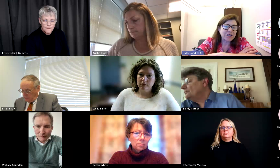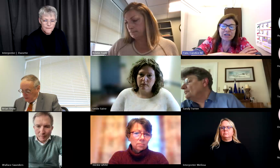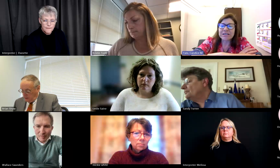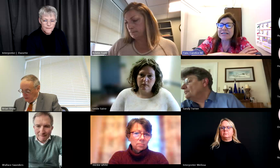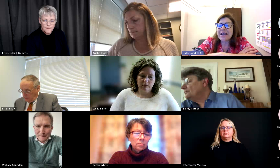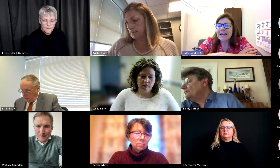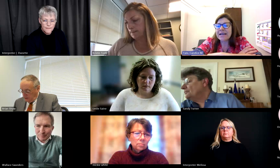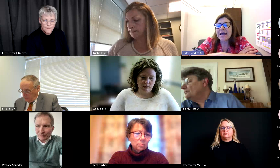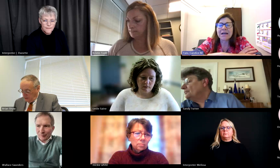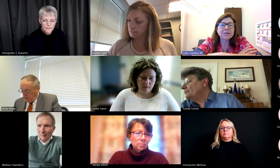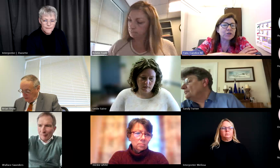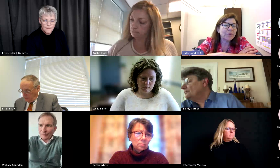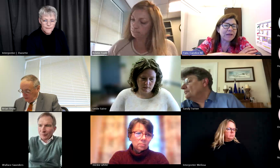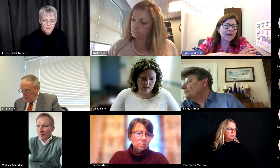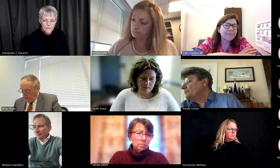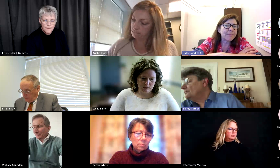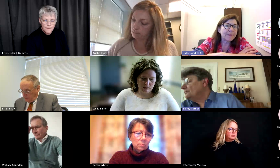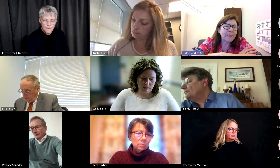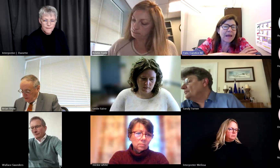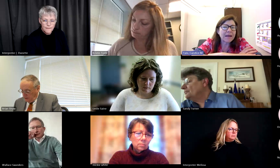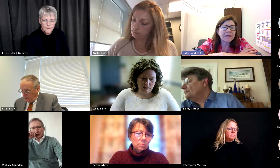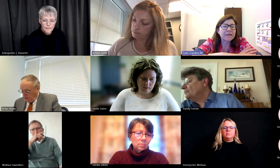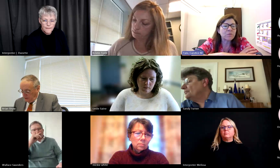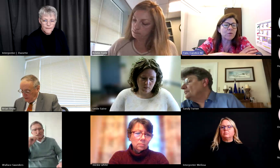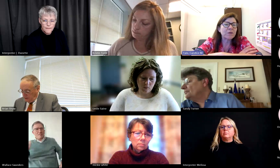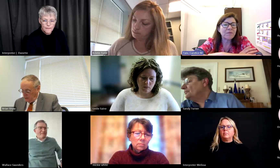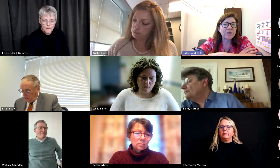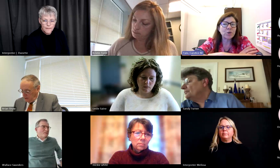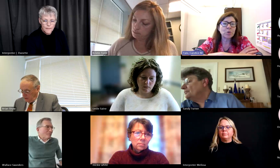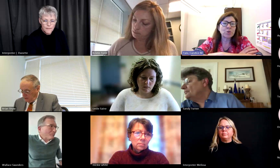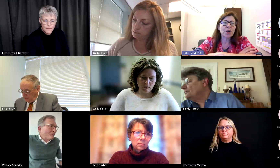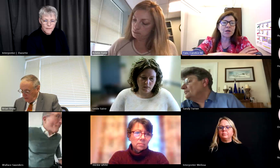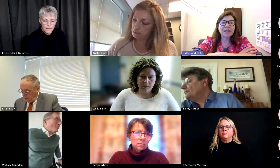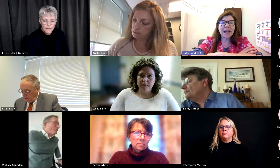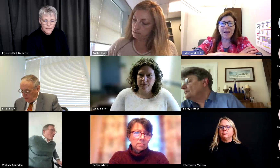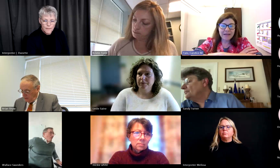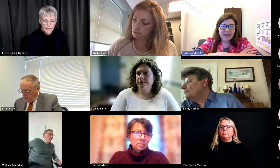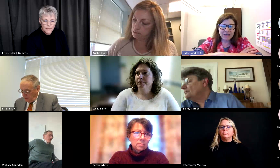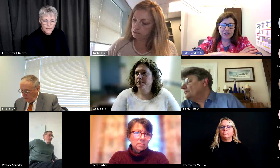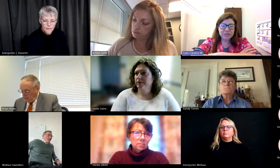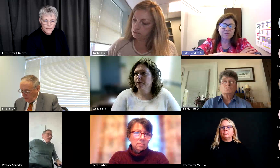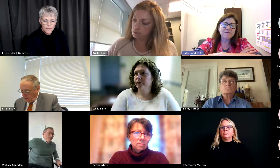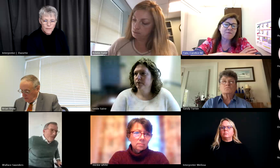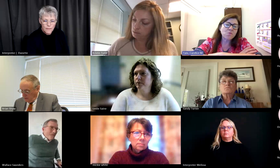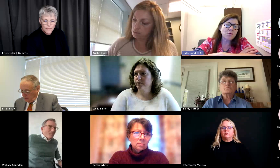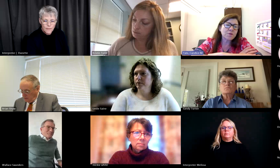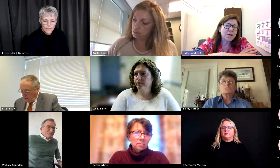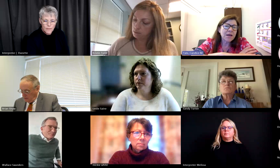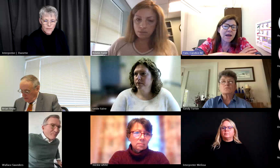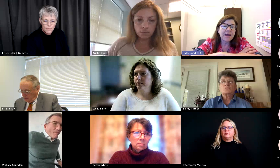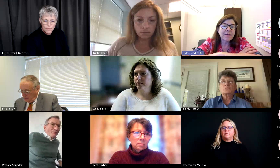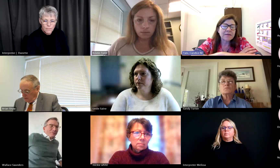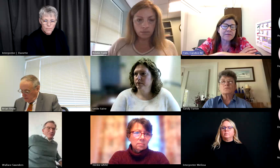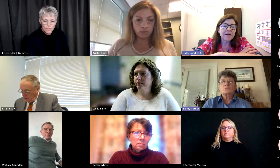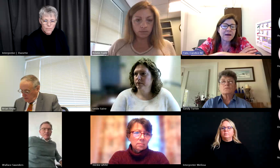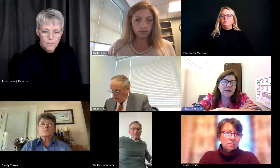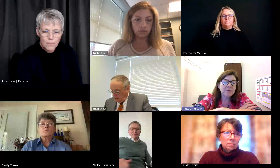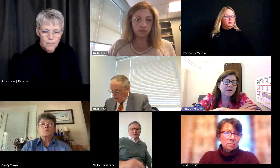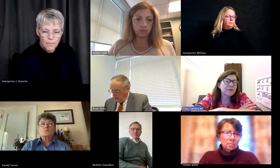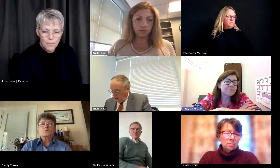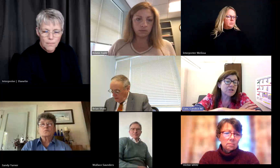closed session today at 2 p.m. and we reviewed the application put forth